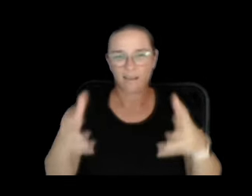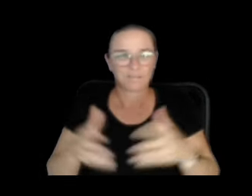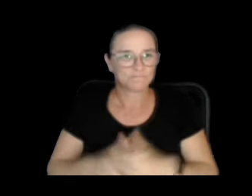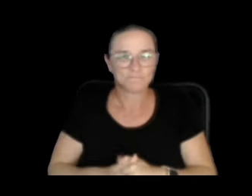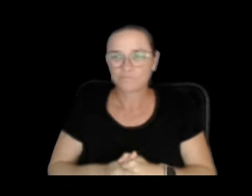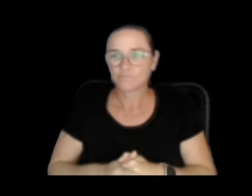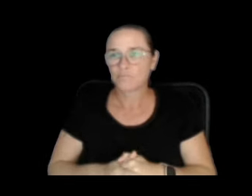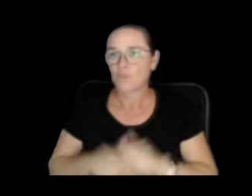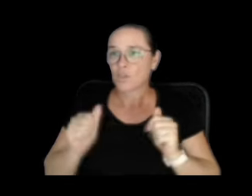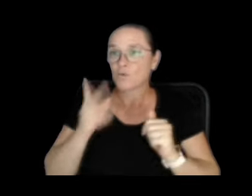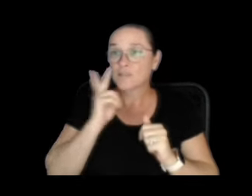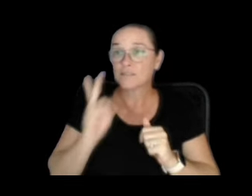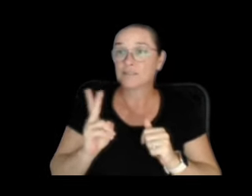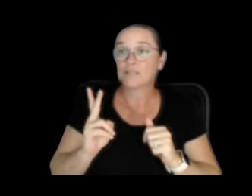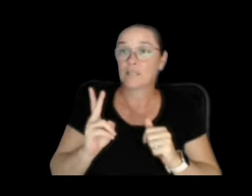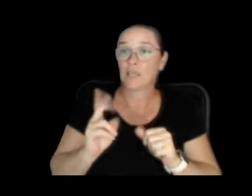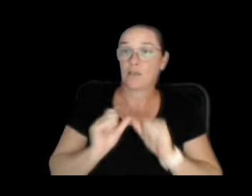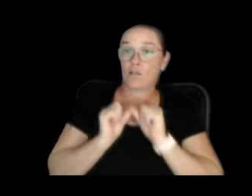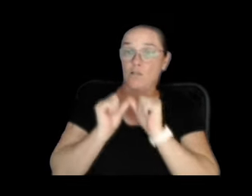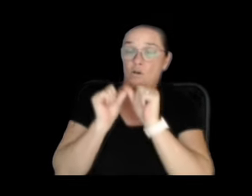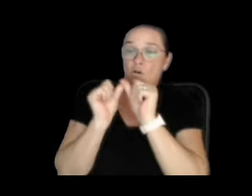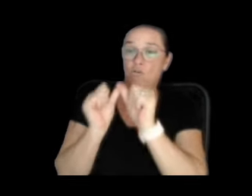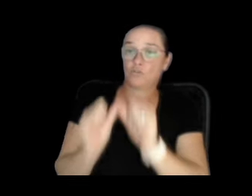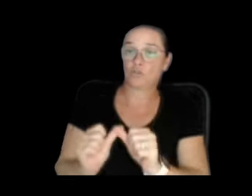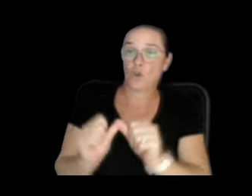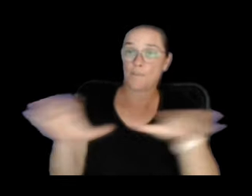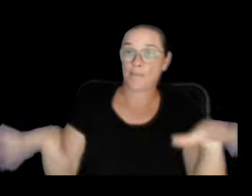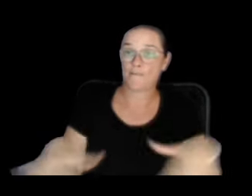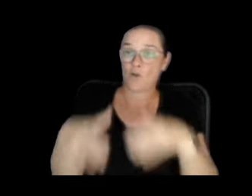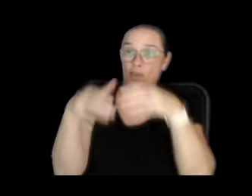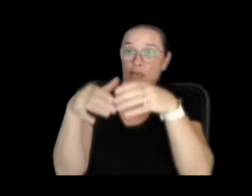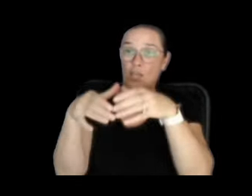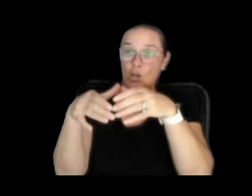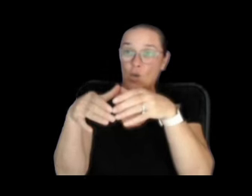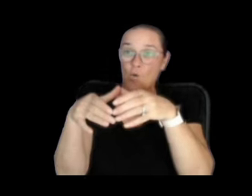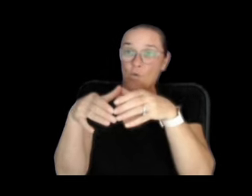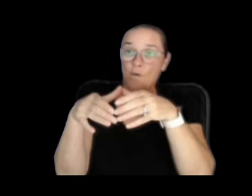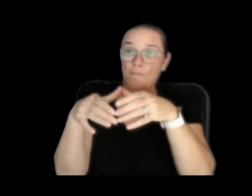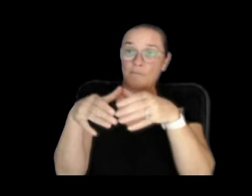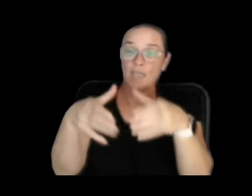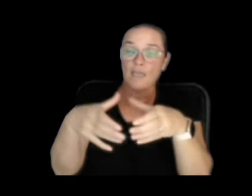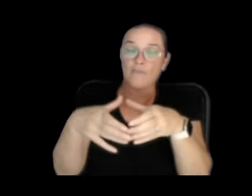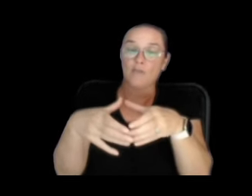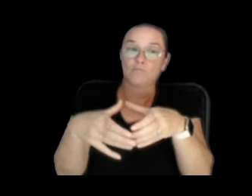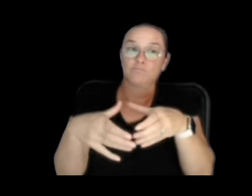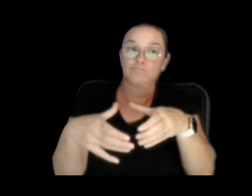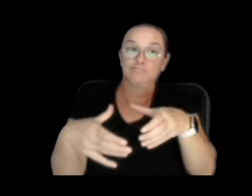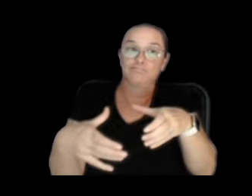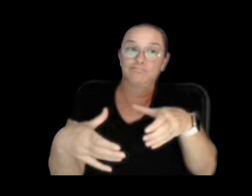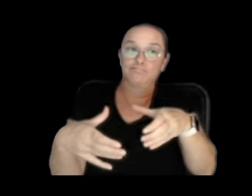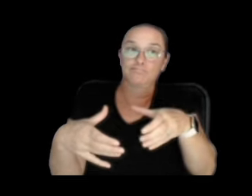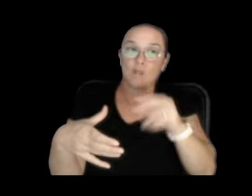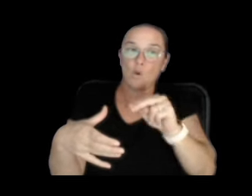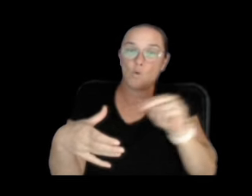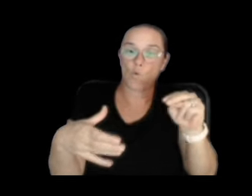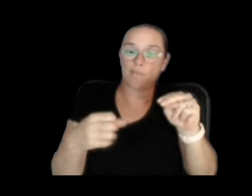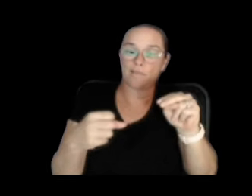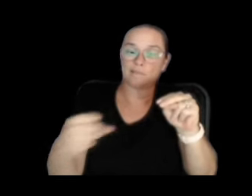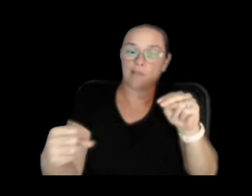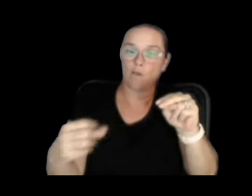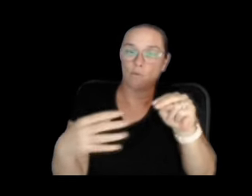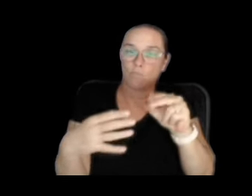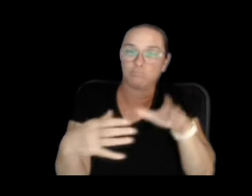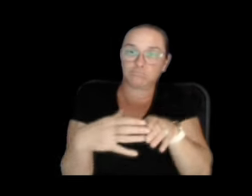that long term, the volcano is also spreading its caldera north to south, getting wider as magma